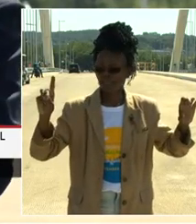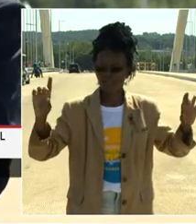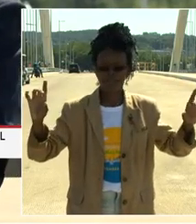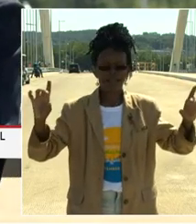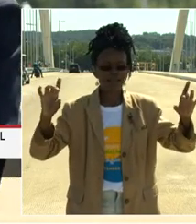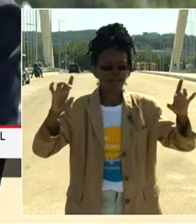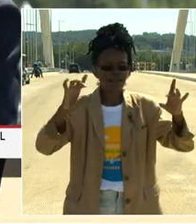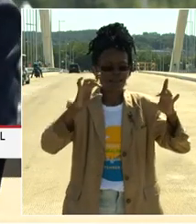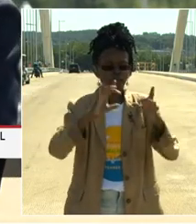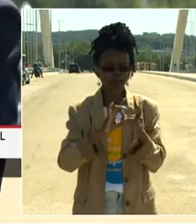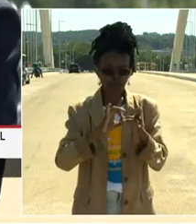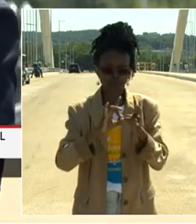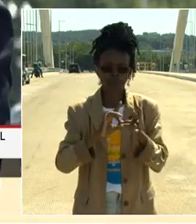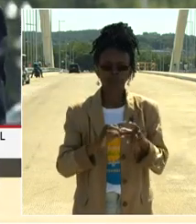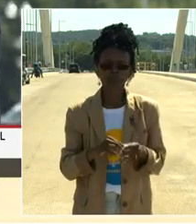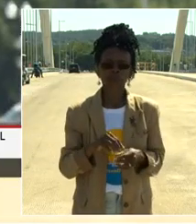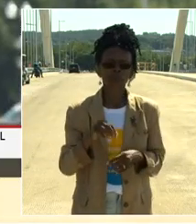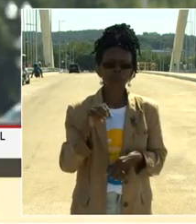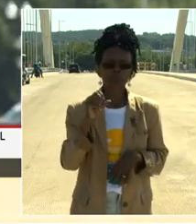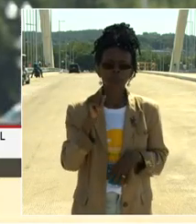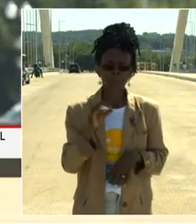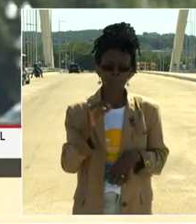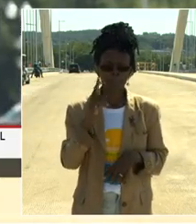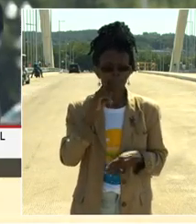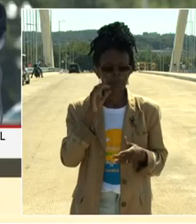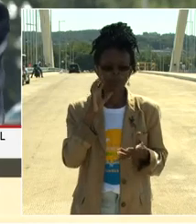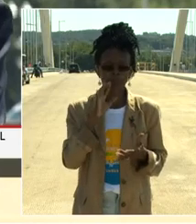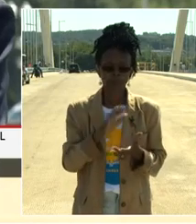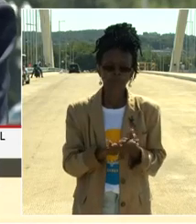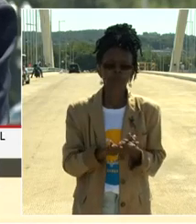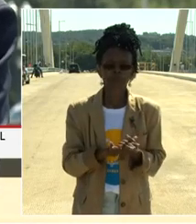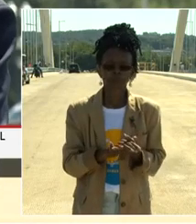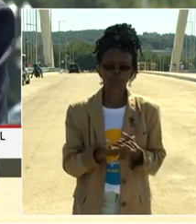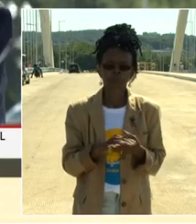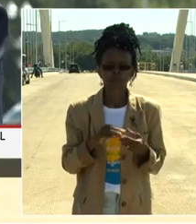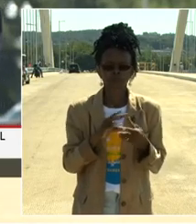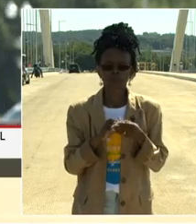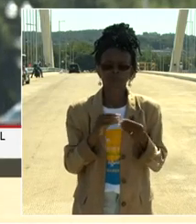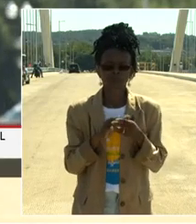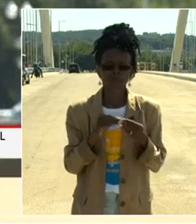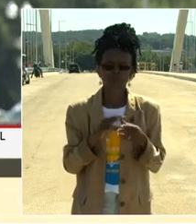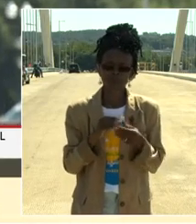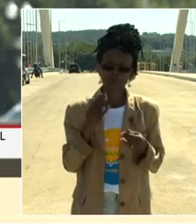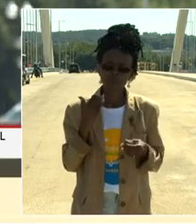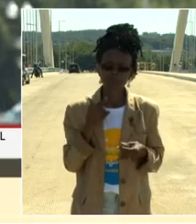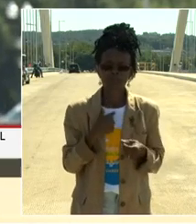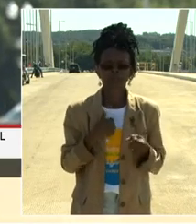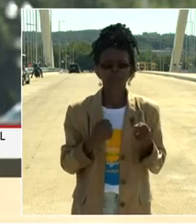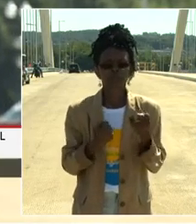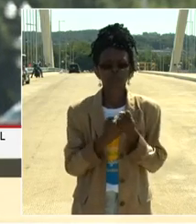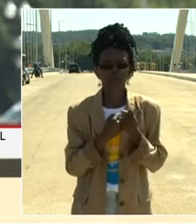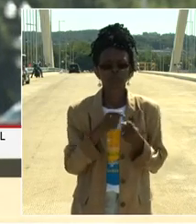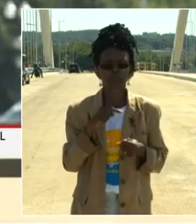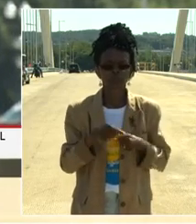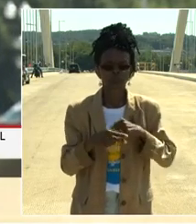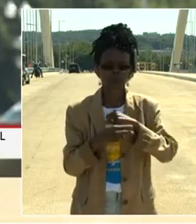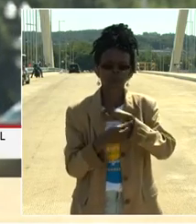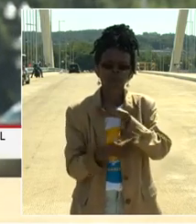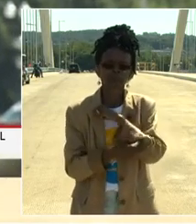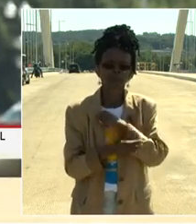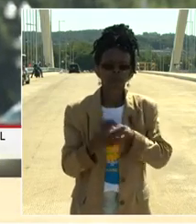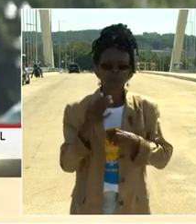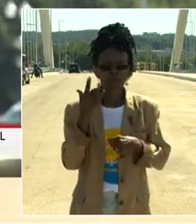And so lest you believe that I just did this out of the goodness of my heart because I love Eleanor Holmes Norton,